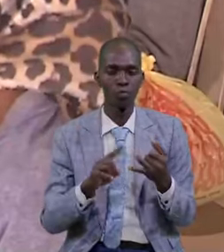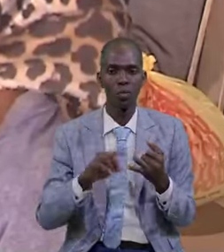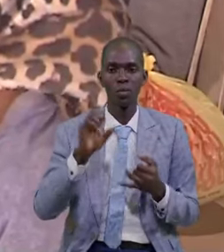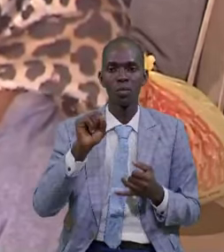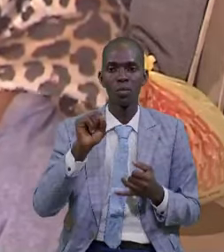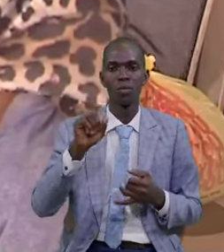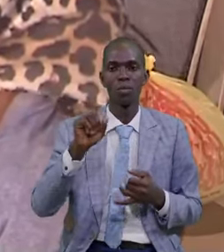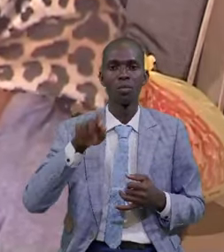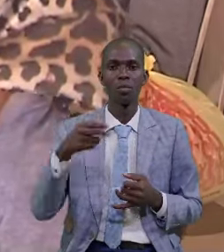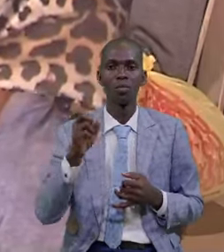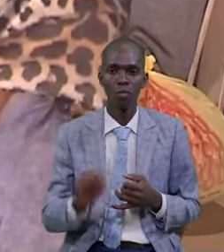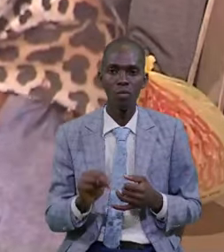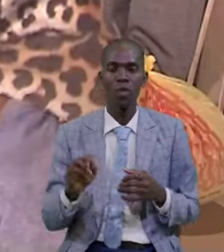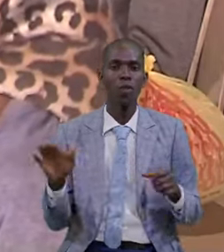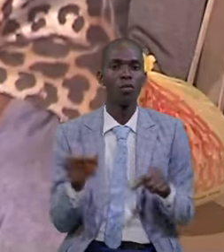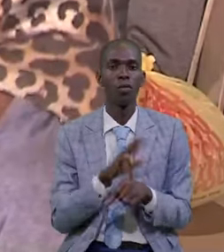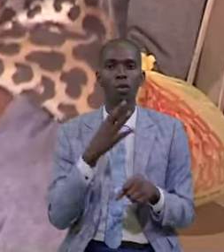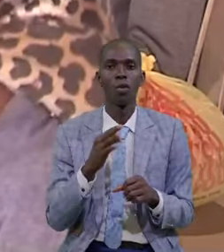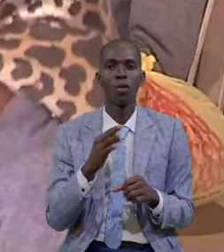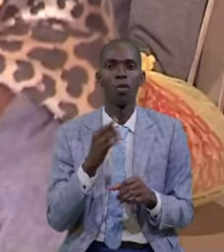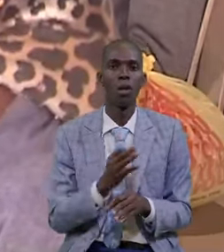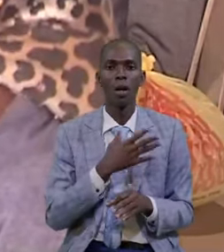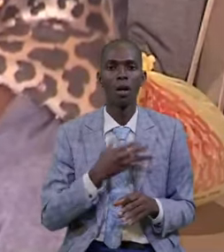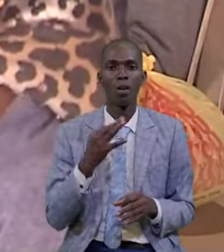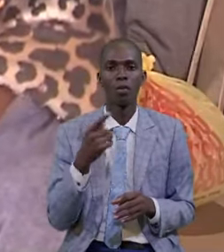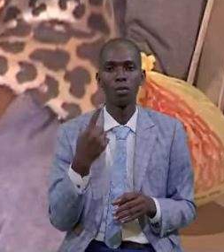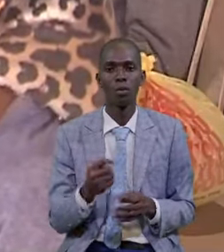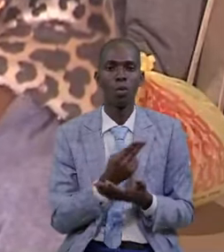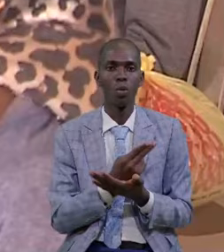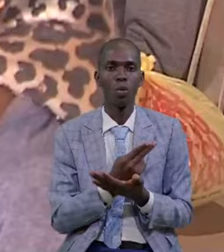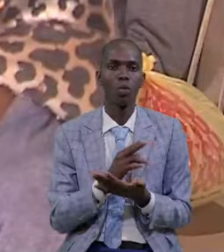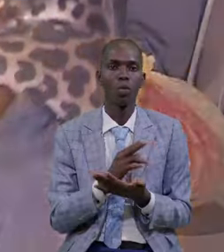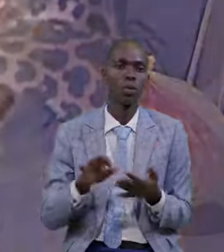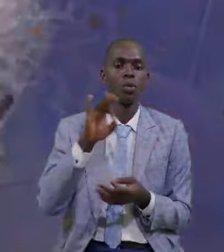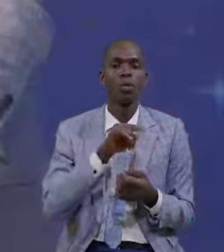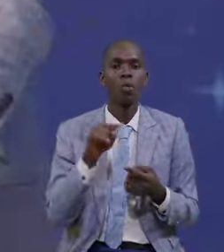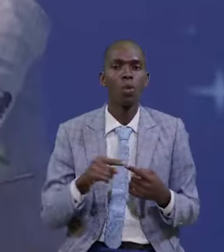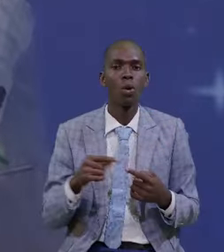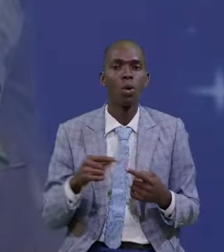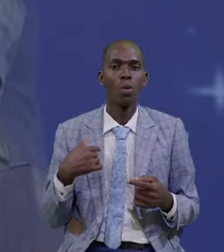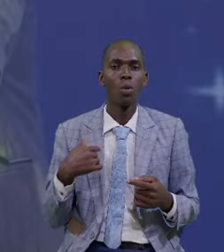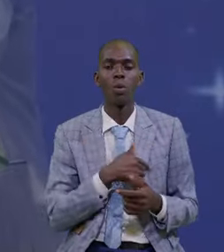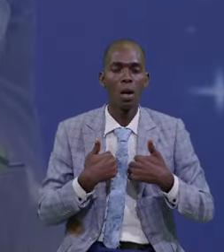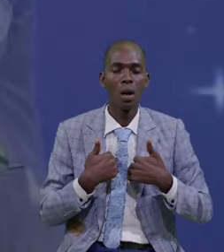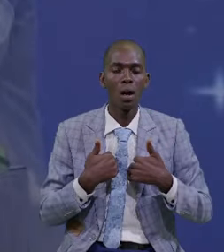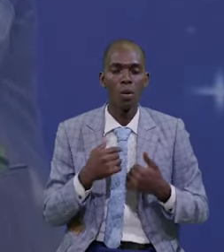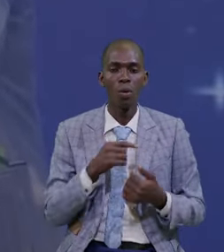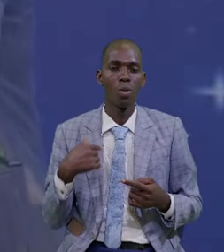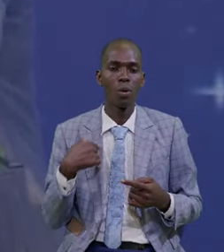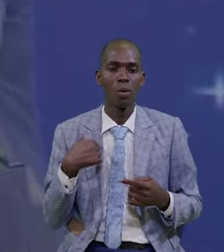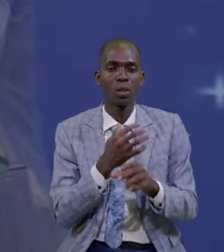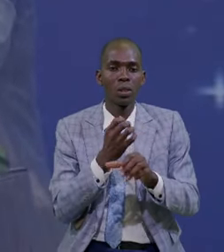and of the Holy Ghost. When we have, when we receive, when we're immersed in the